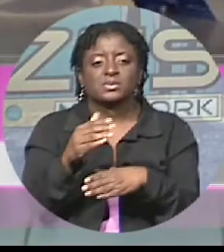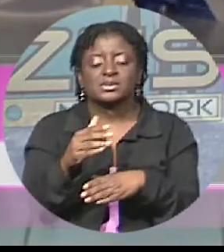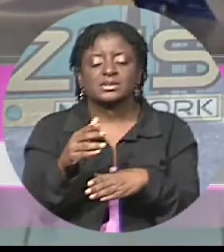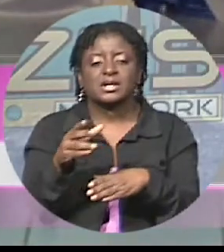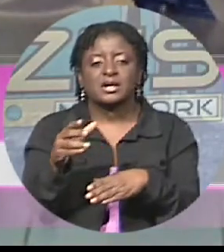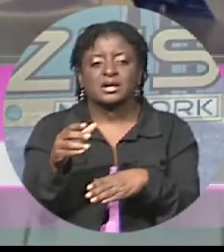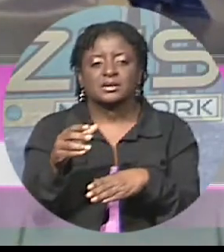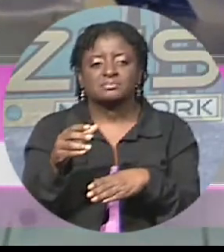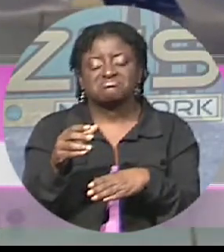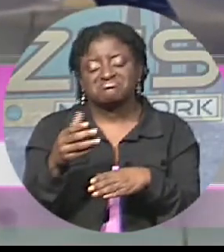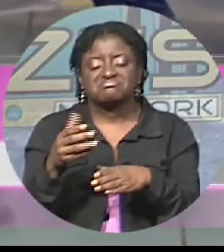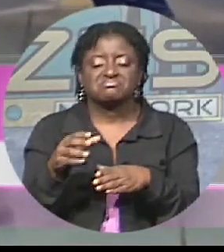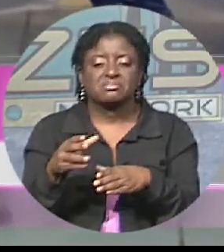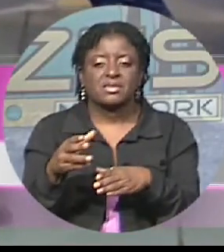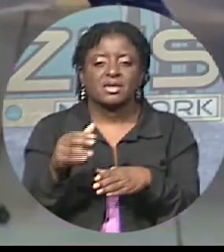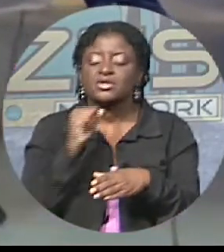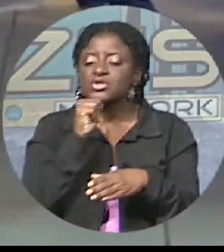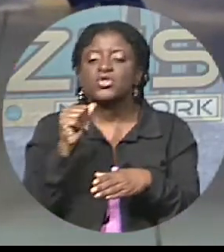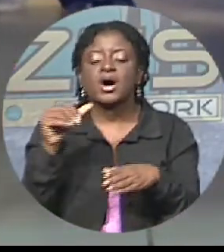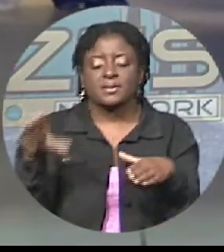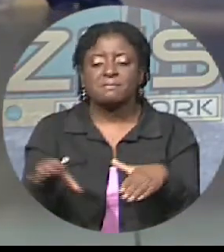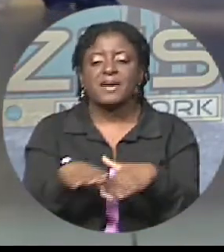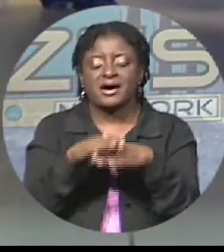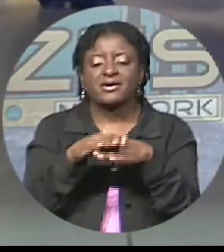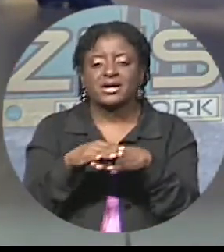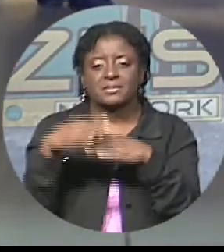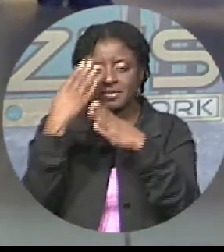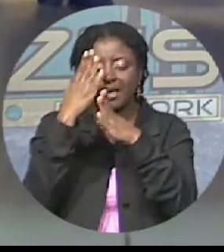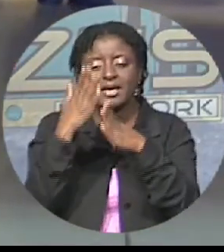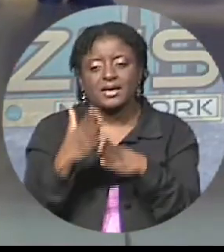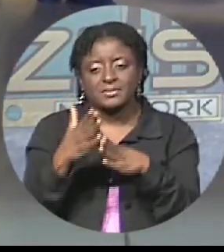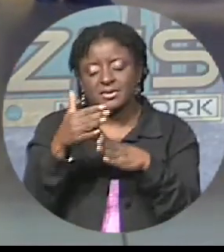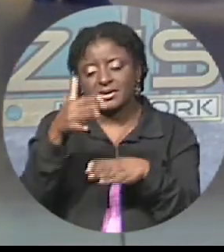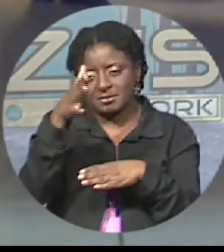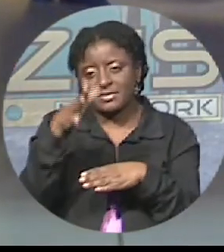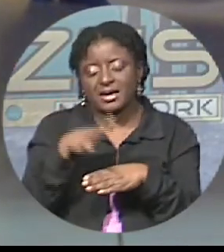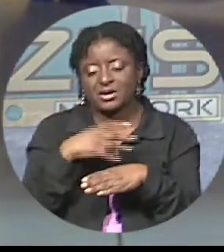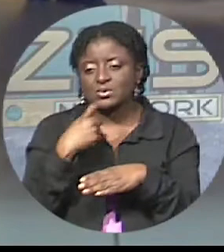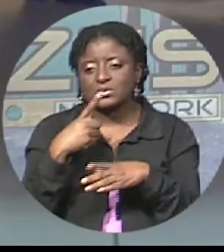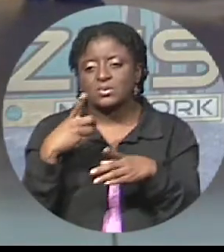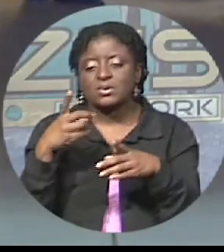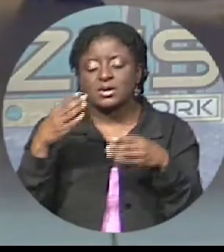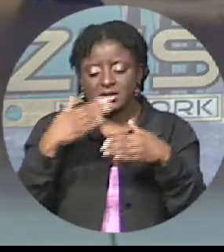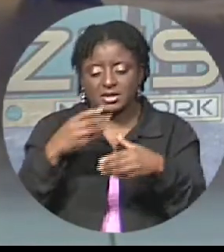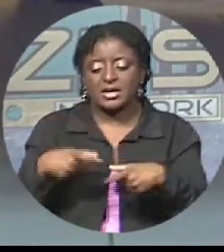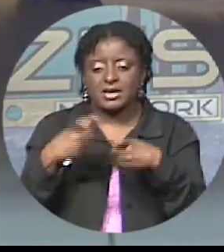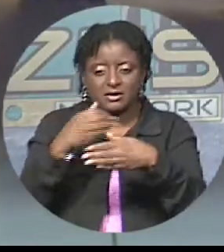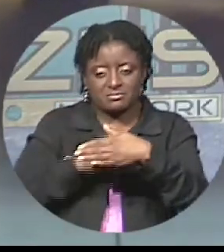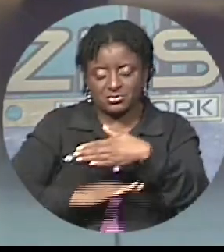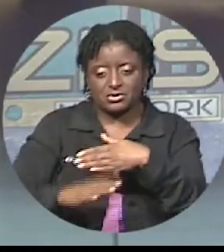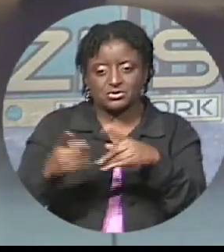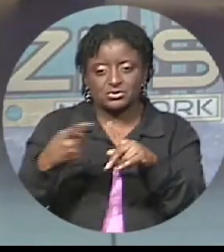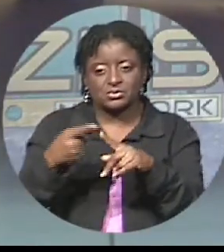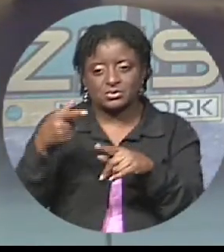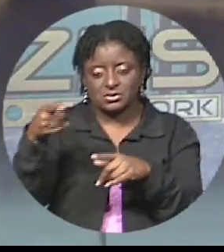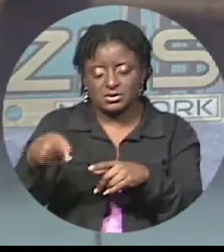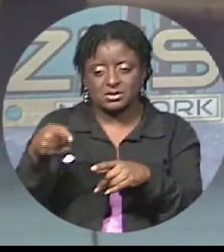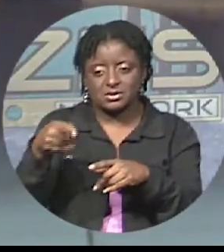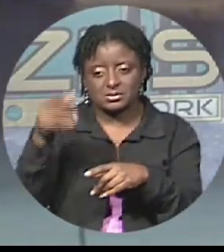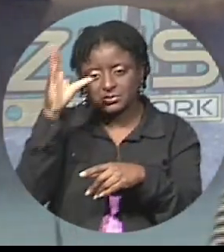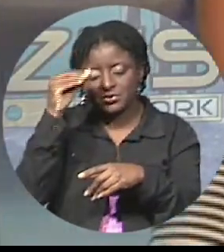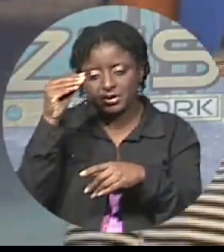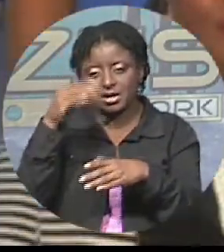man who had this lovely gentleman outside of marriage. He would not be a Bahamian at